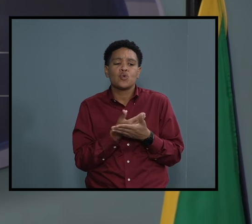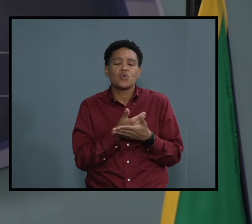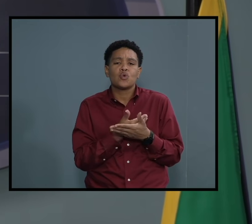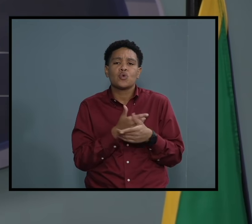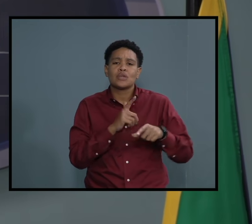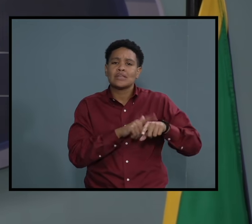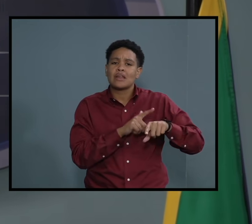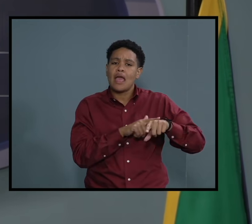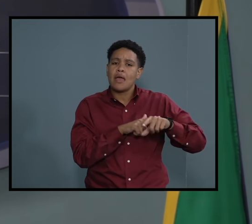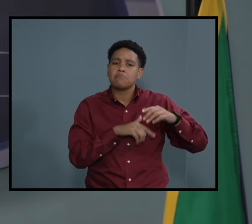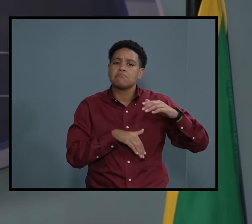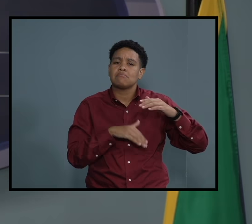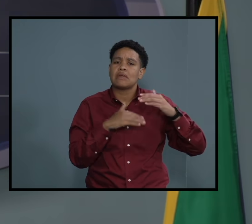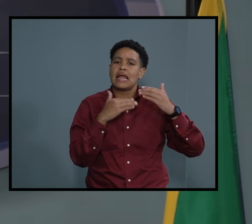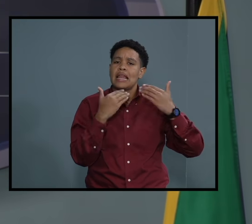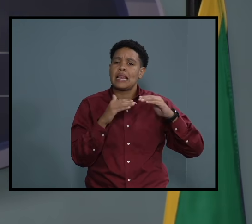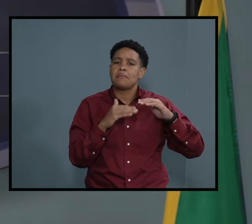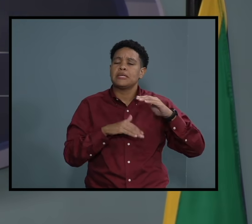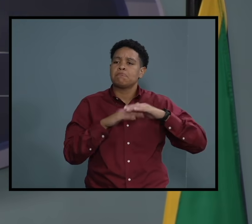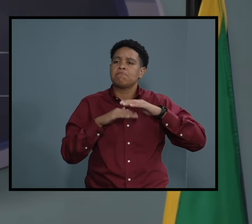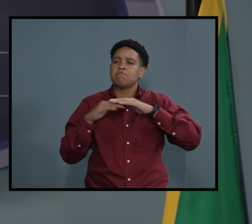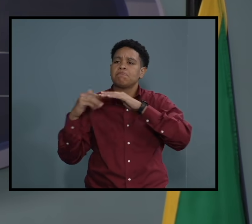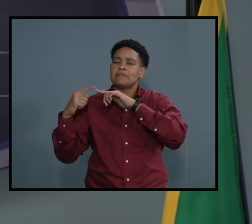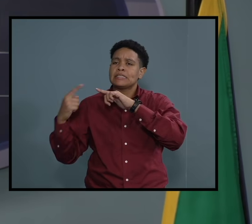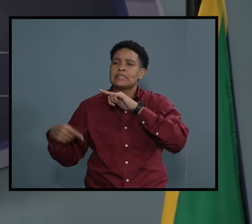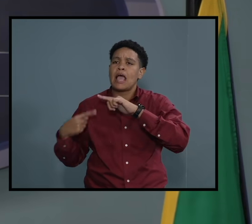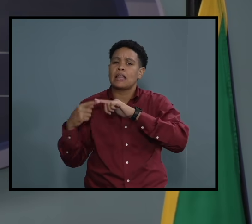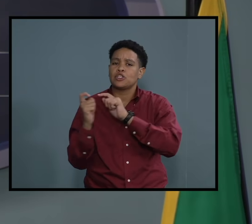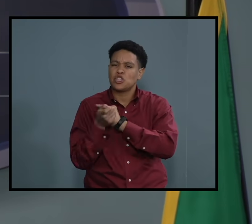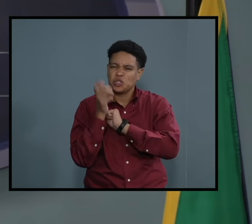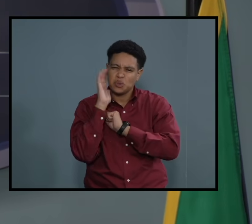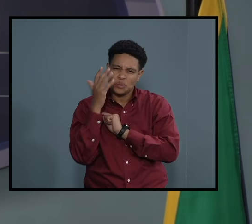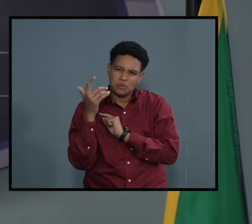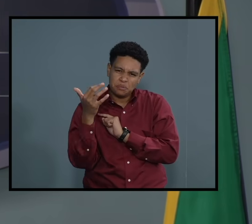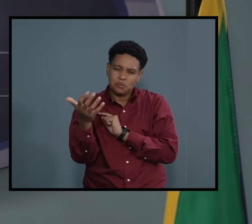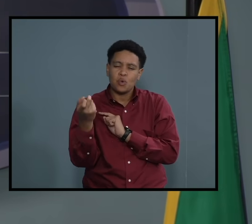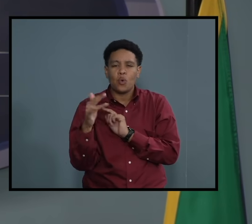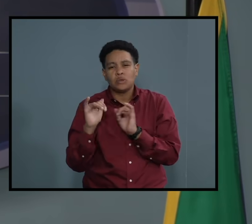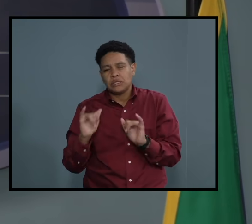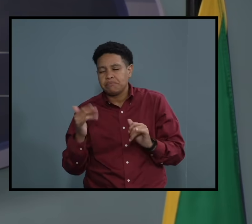curfew cycle, and at that time,